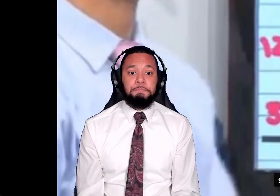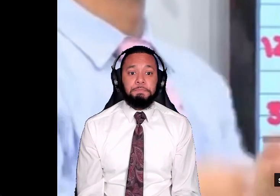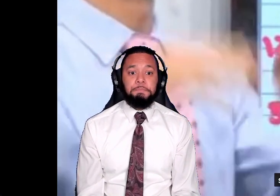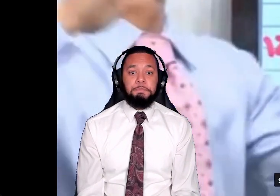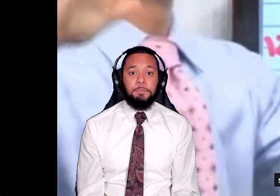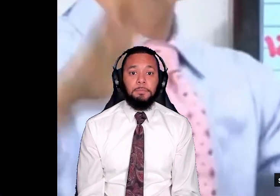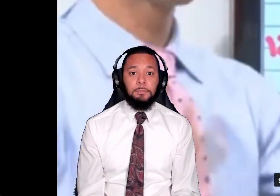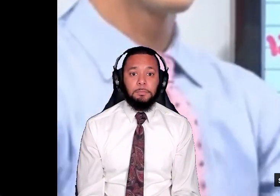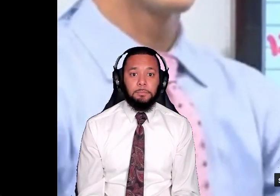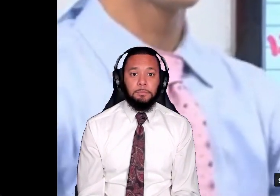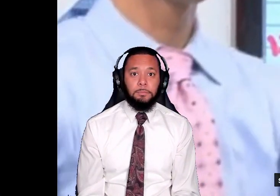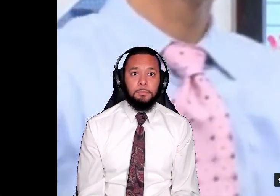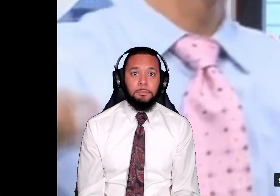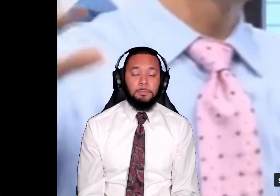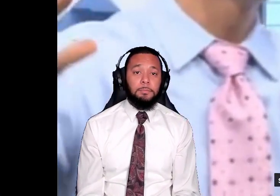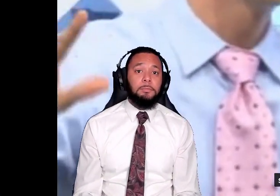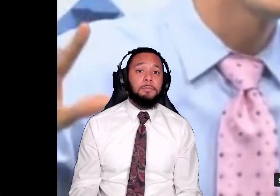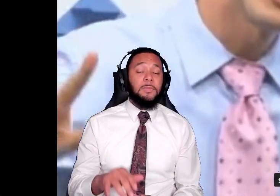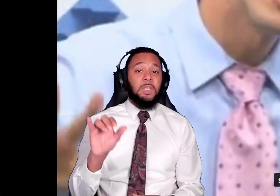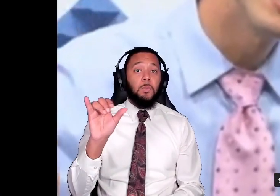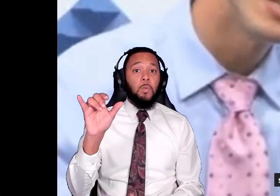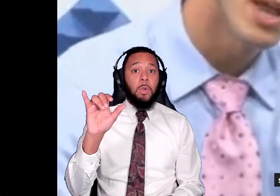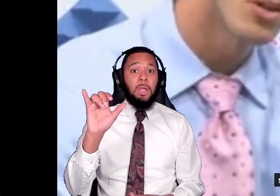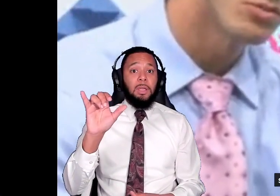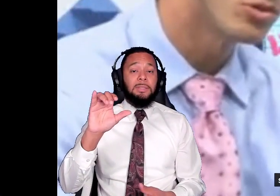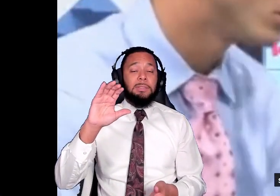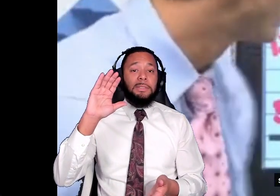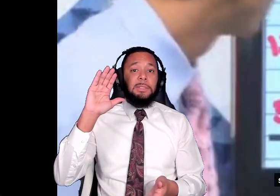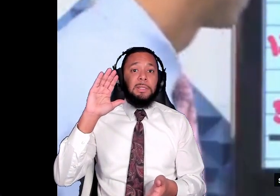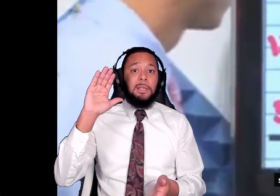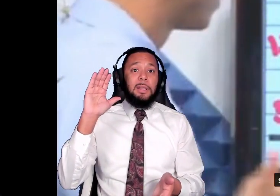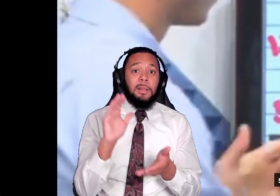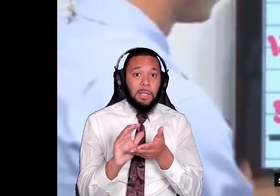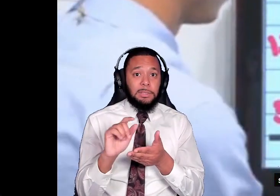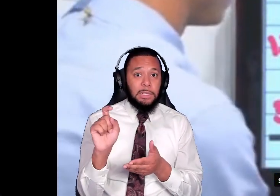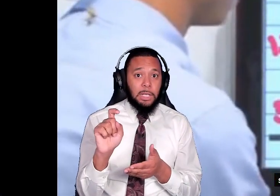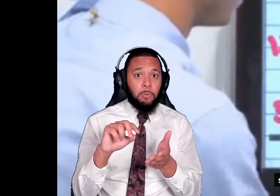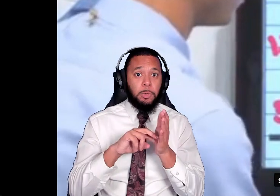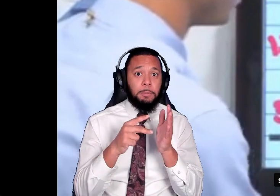Now y is less than x, so we have to shade downward.